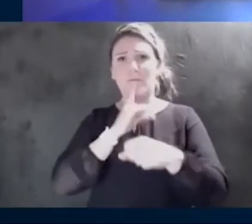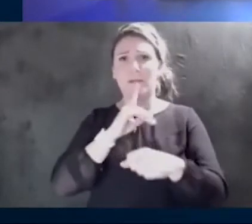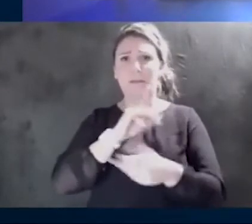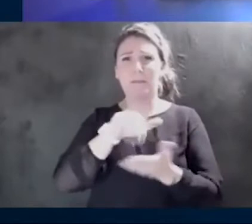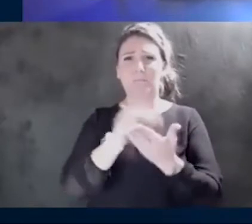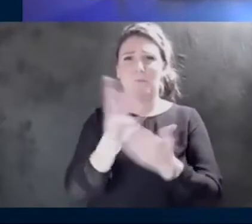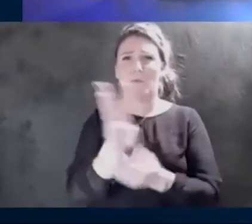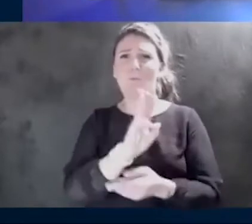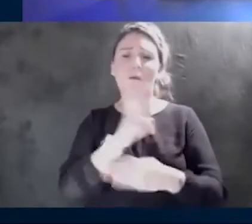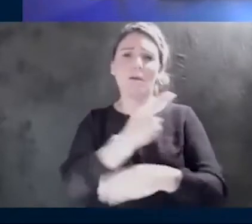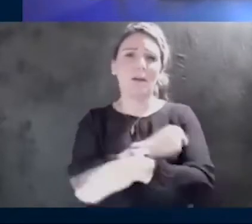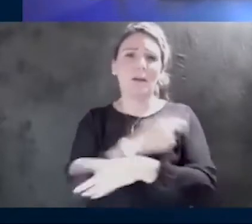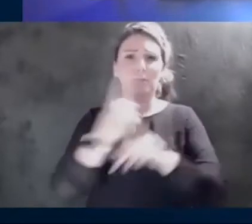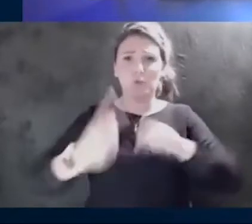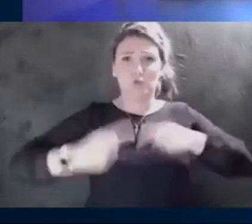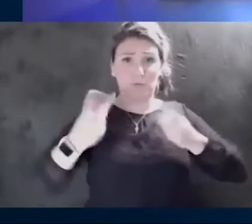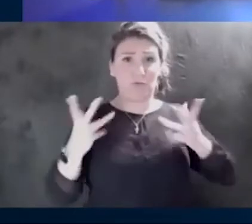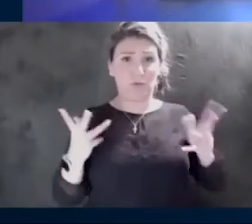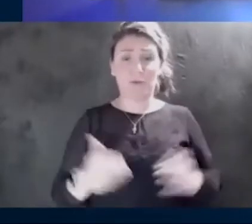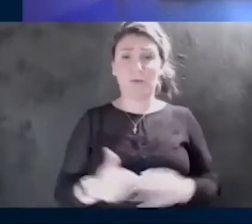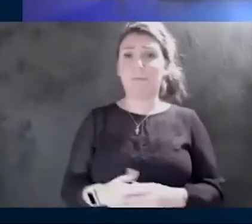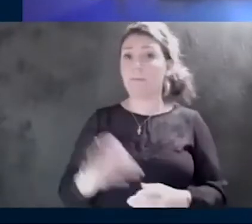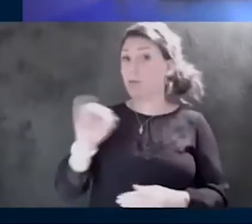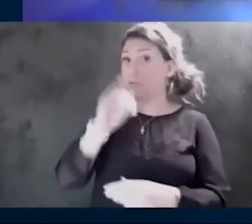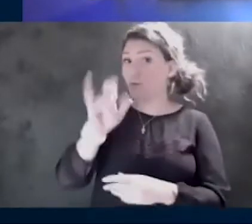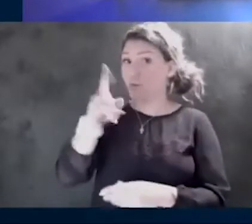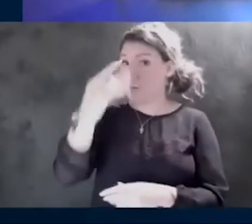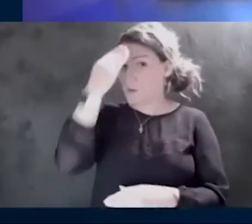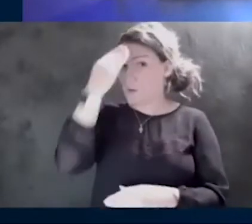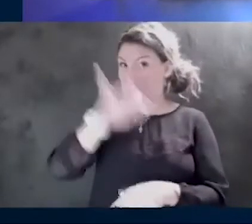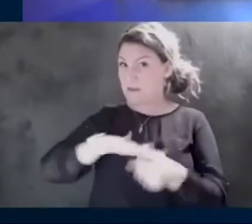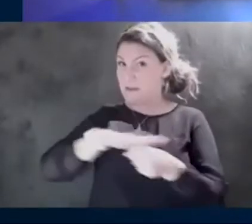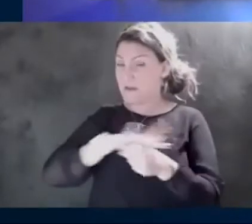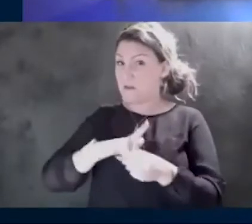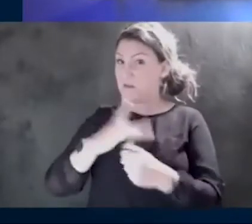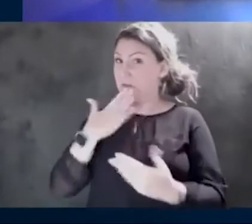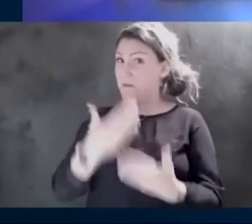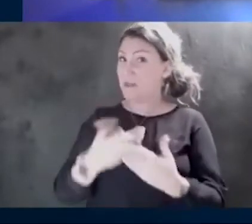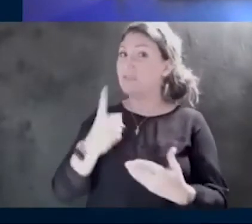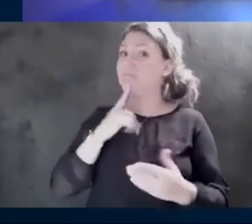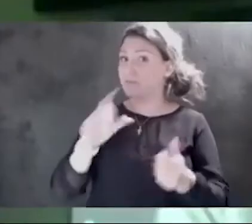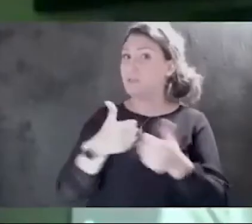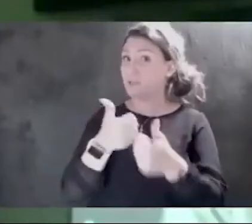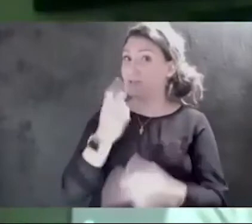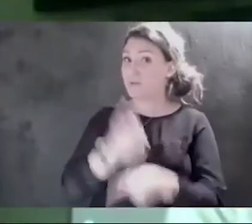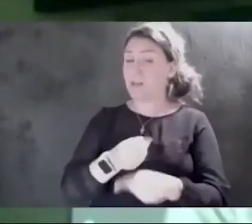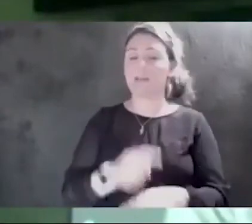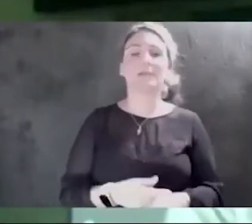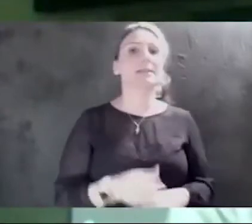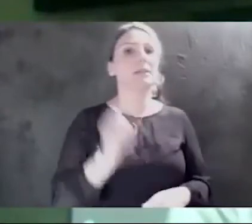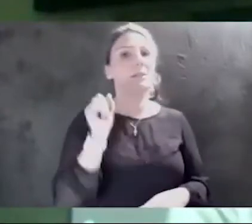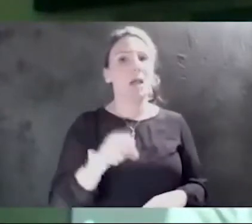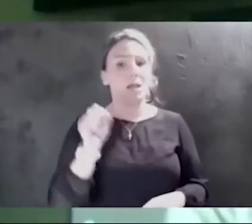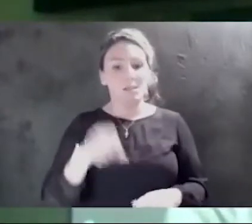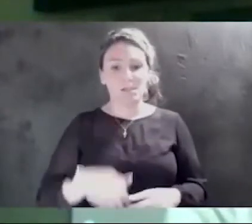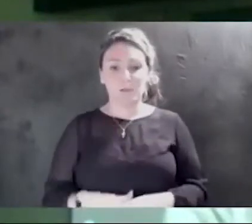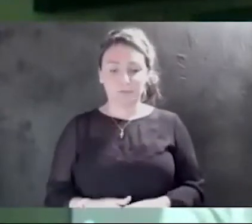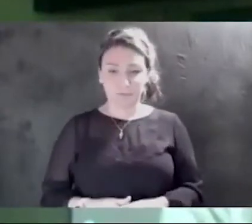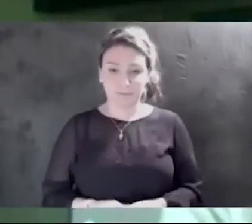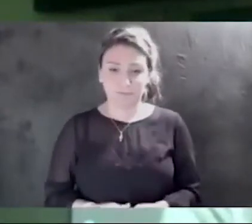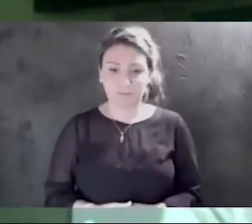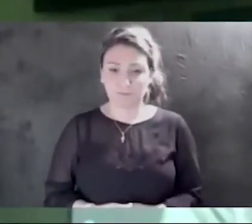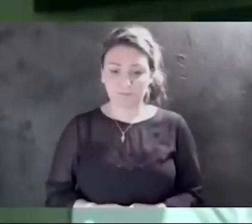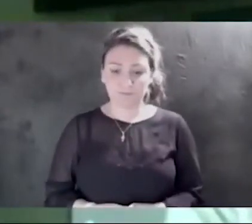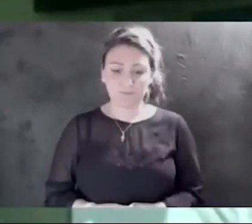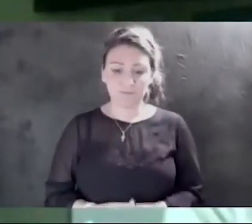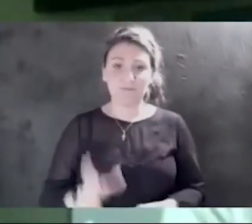is? Jodi, you know that area extremely well, and it has been a challenge. It has been. Our rural